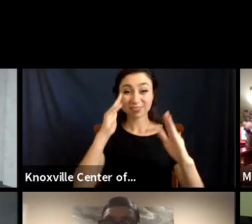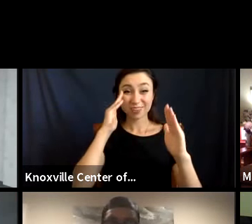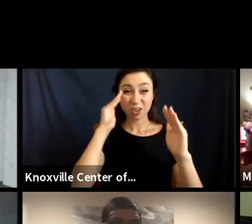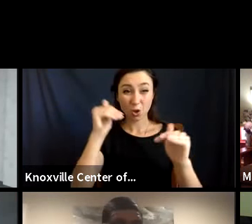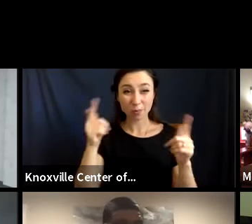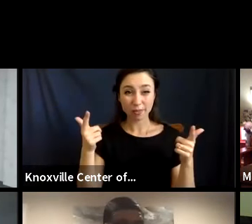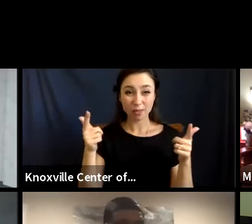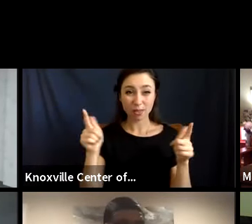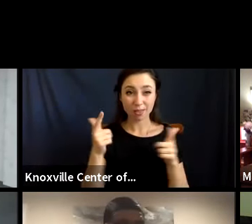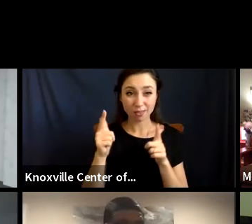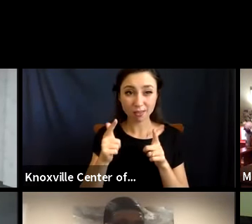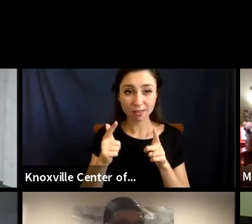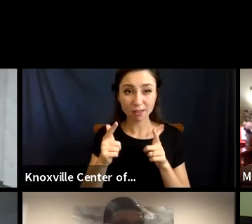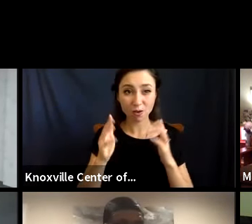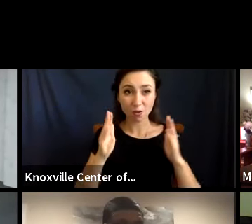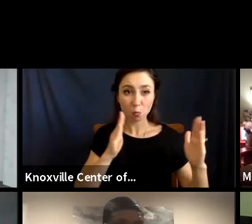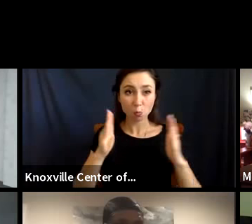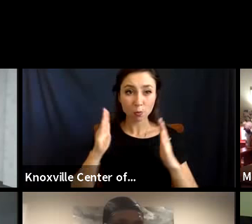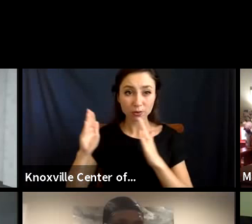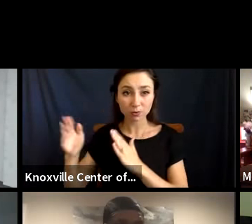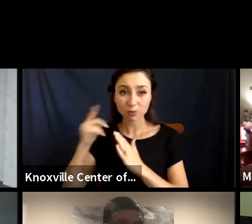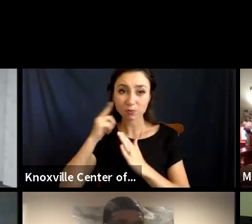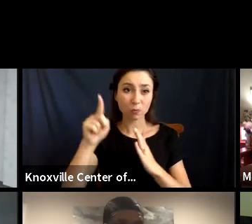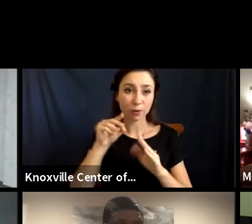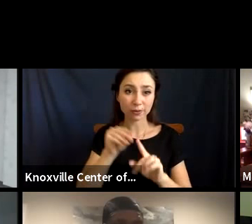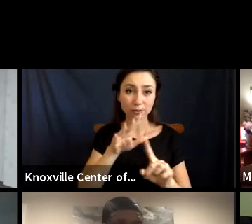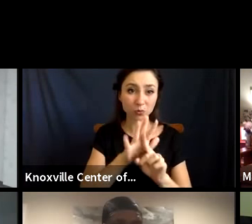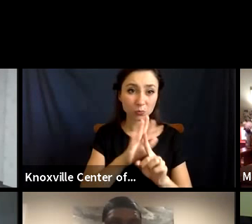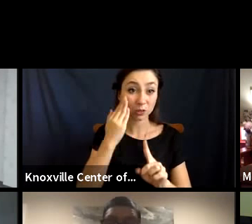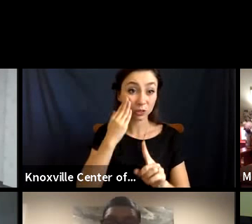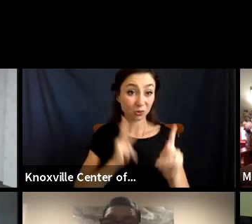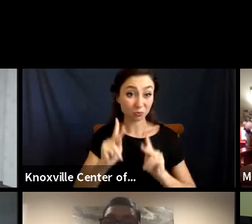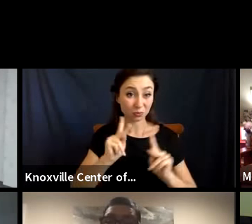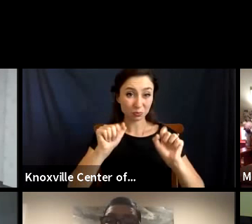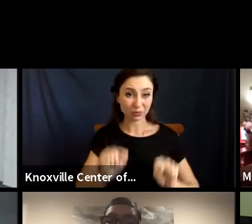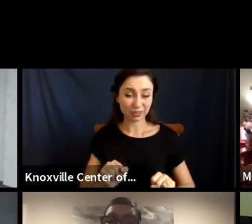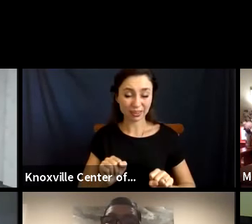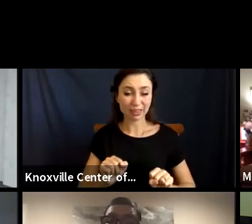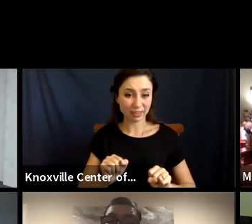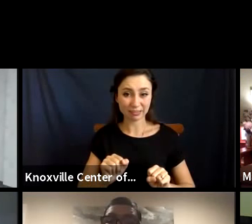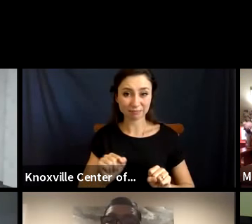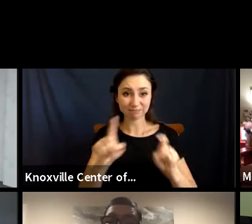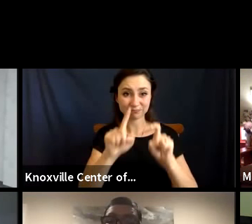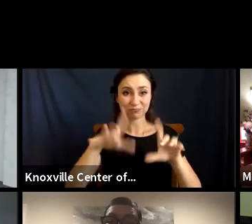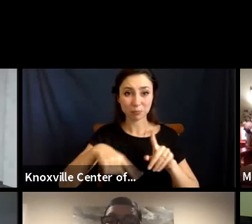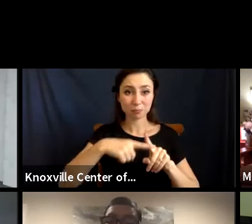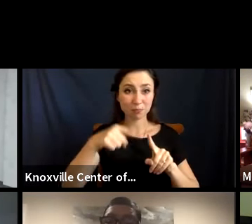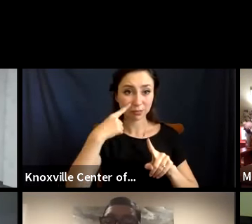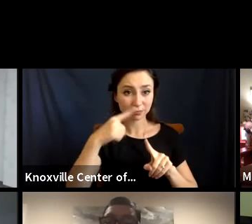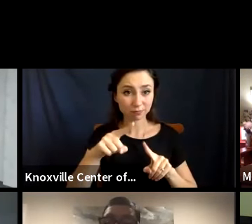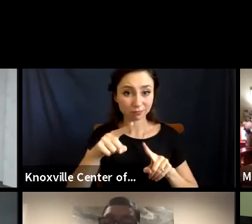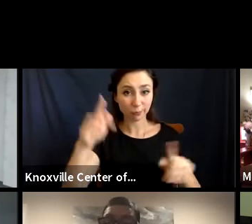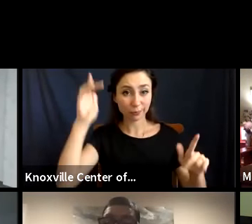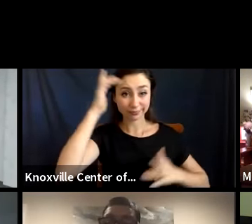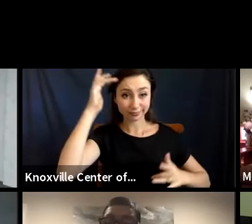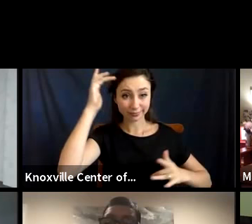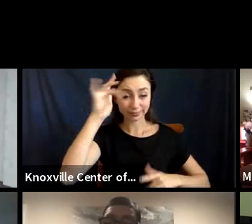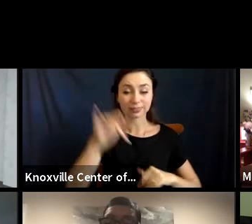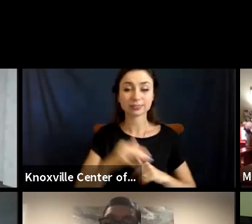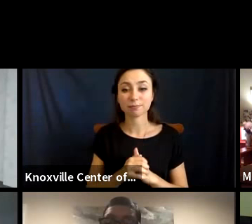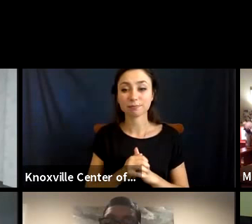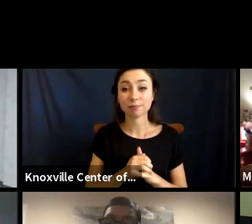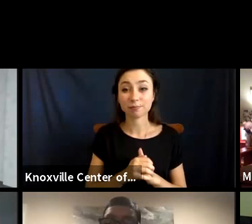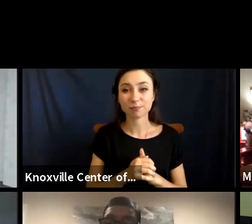down the window from exposure that we know individuals can potentially test positive for the disease. This study